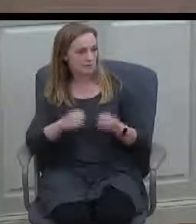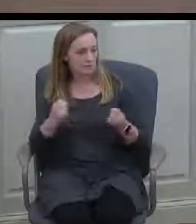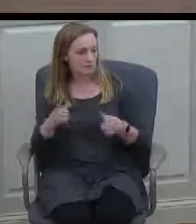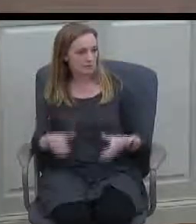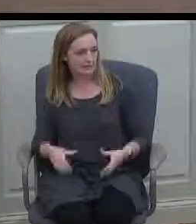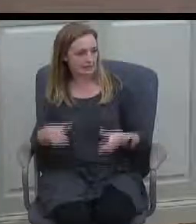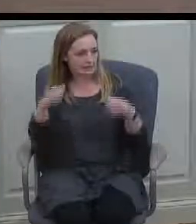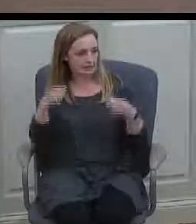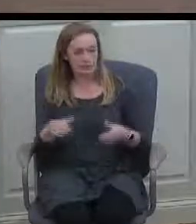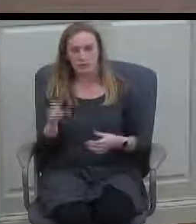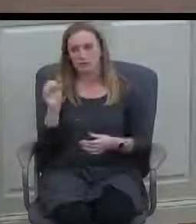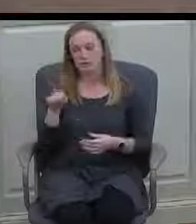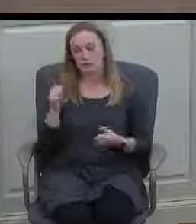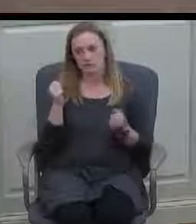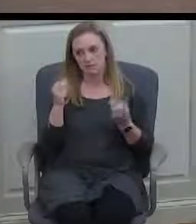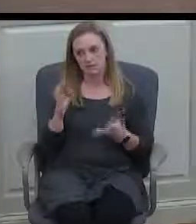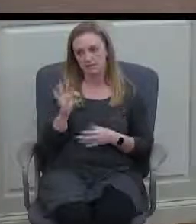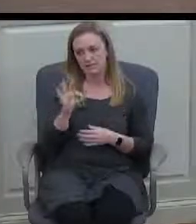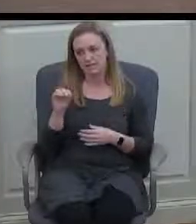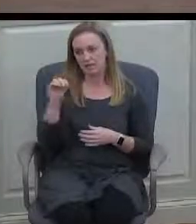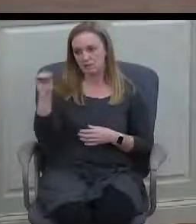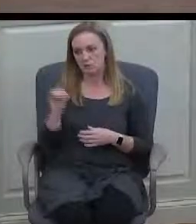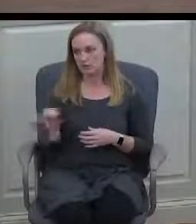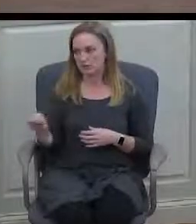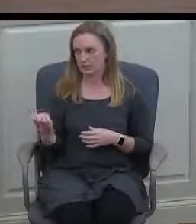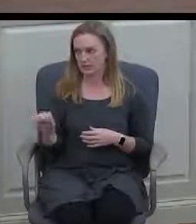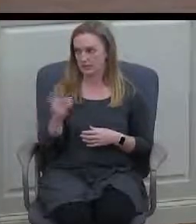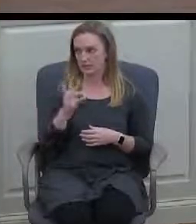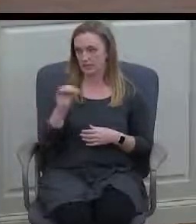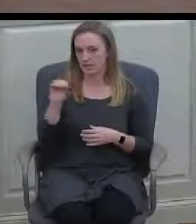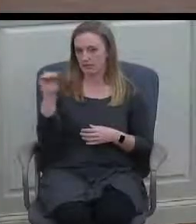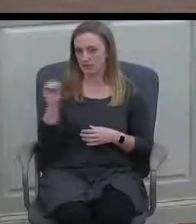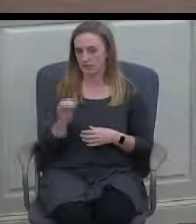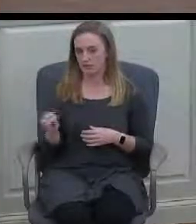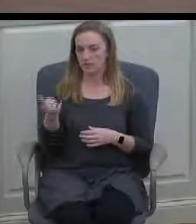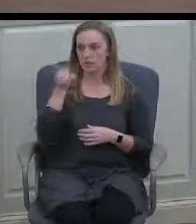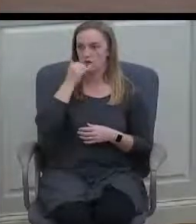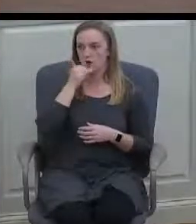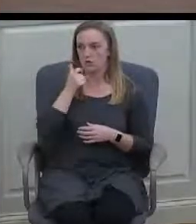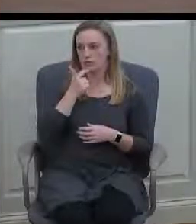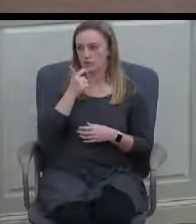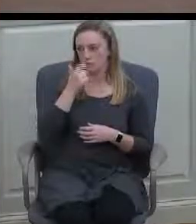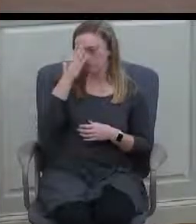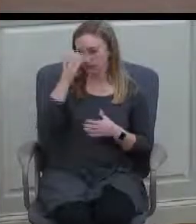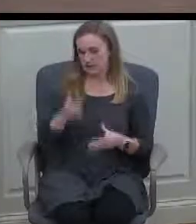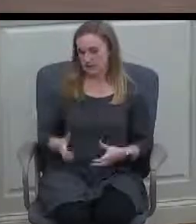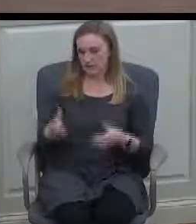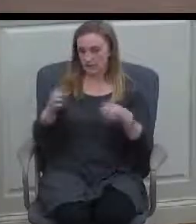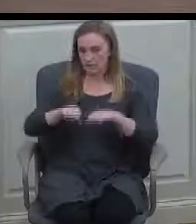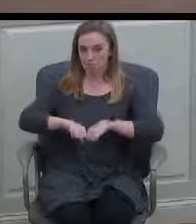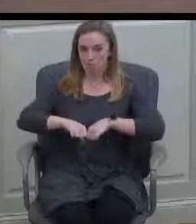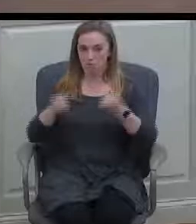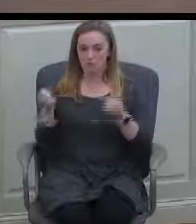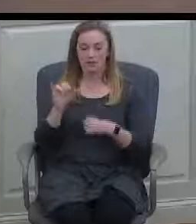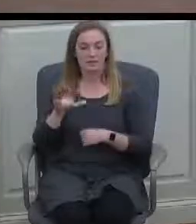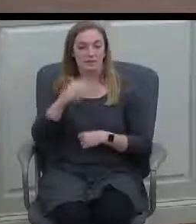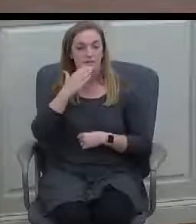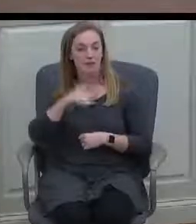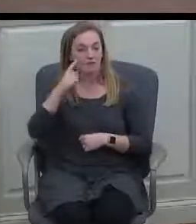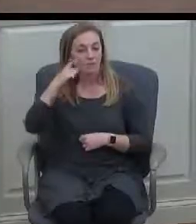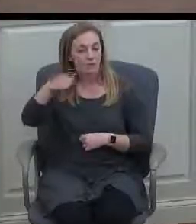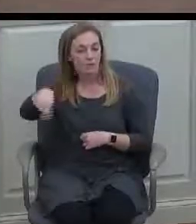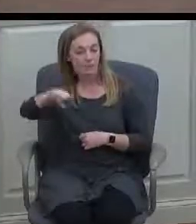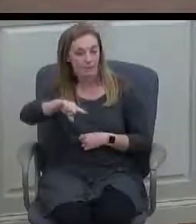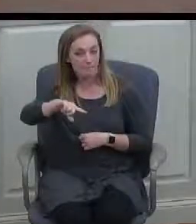high percentage. Yeah, at least 90% of our calls are broken containers. That's bad for them as well